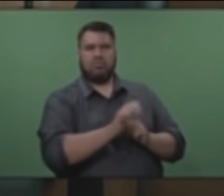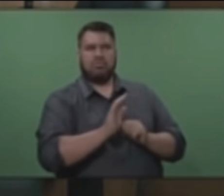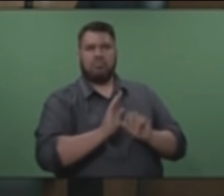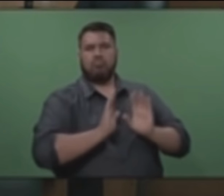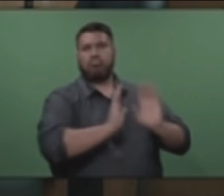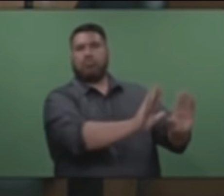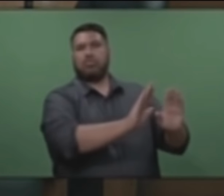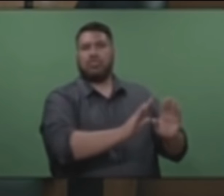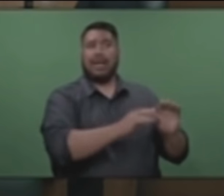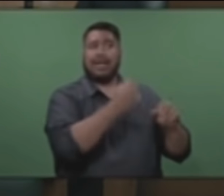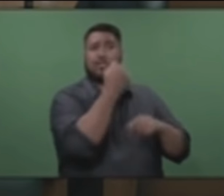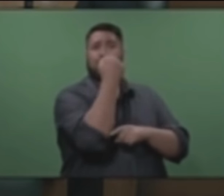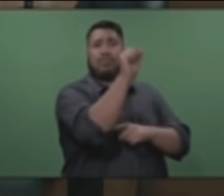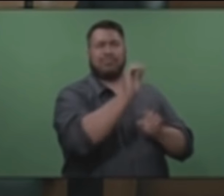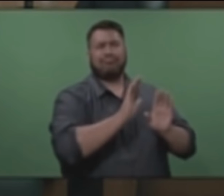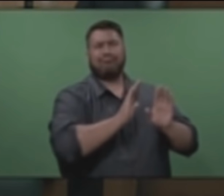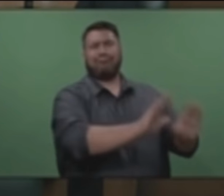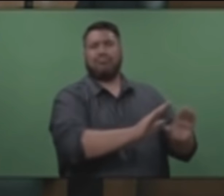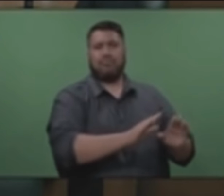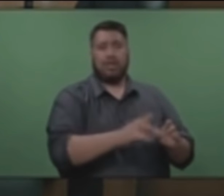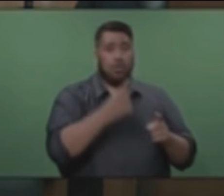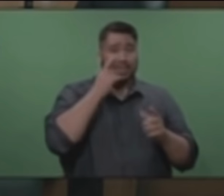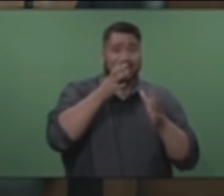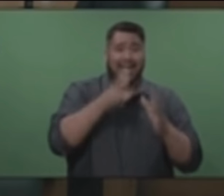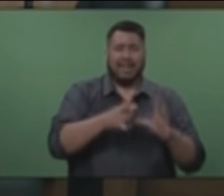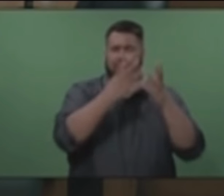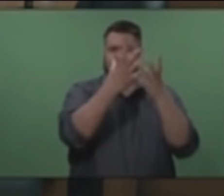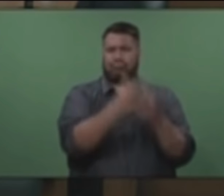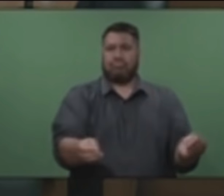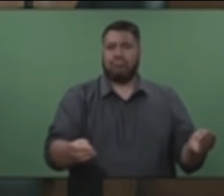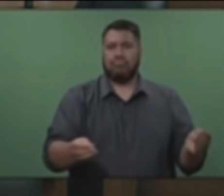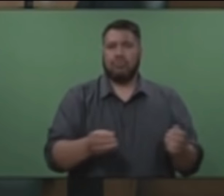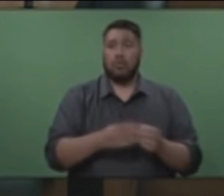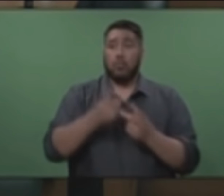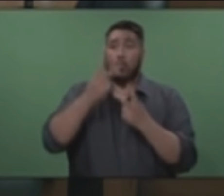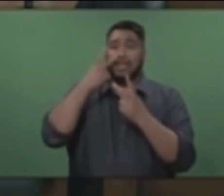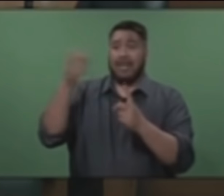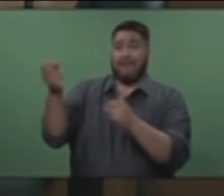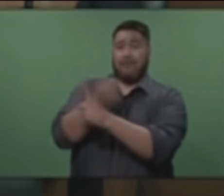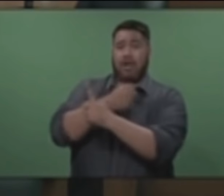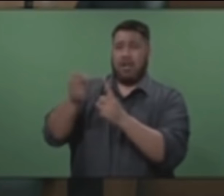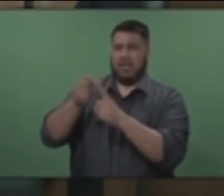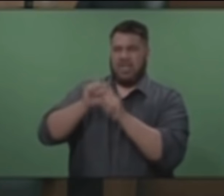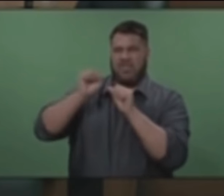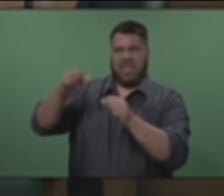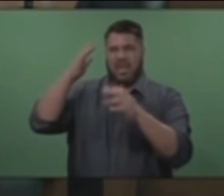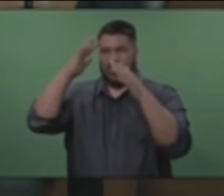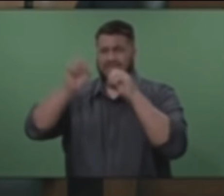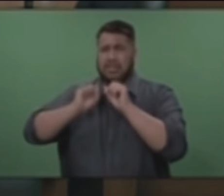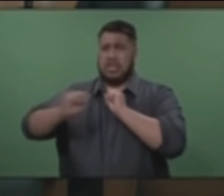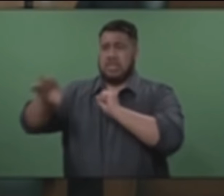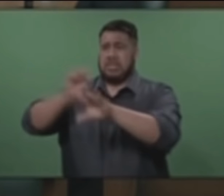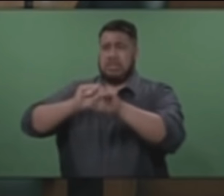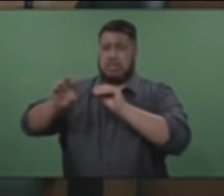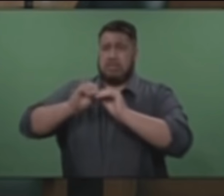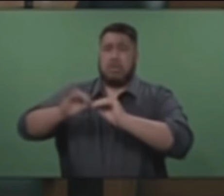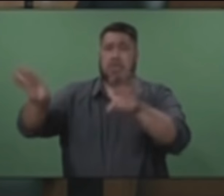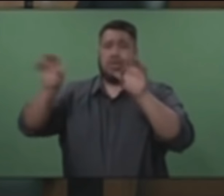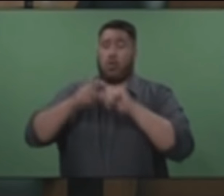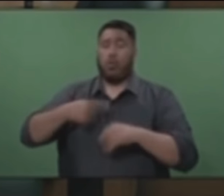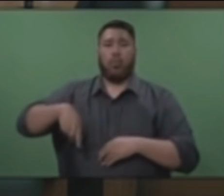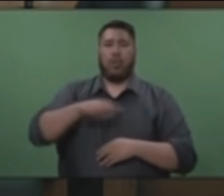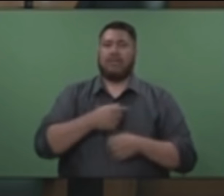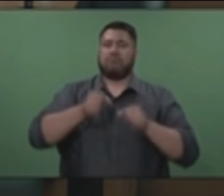hate and fear when we see it, and to stand up to the vile ideologies that exist to spread hate,